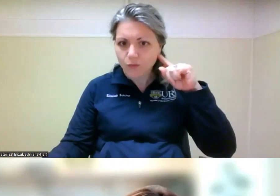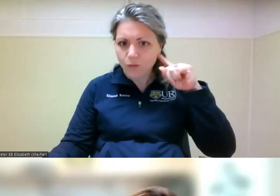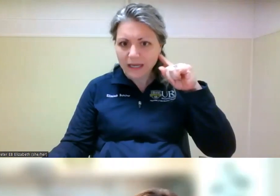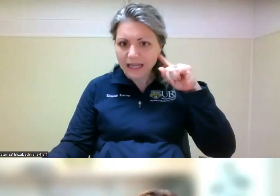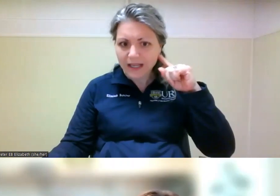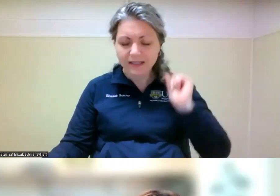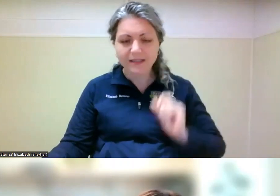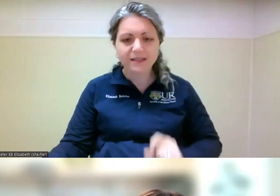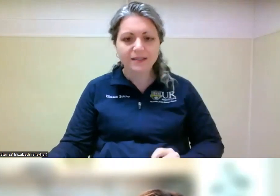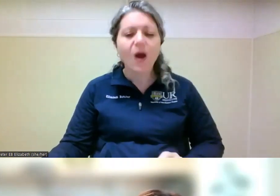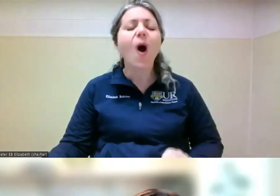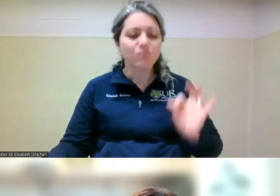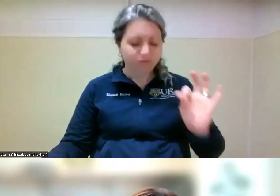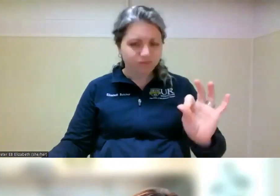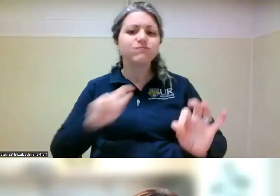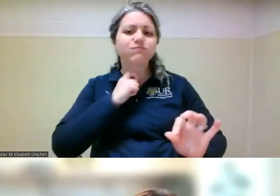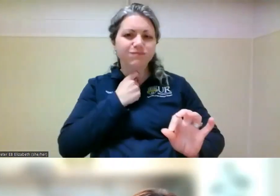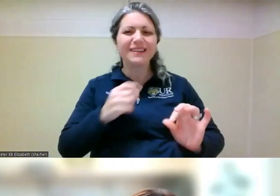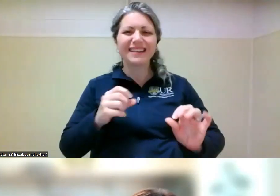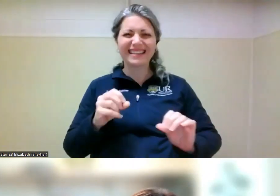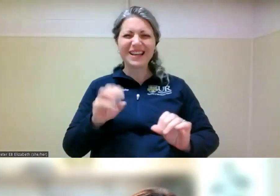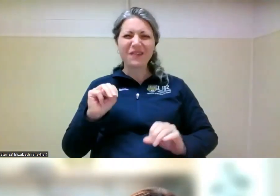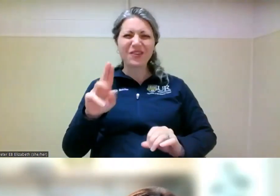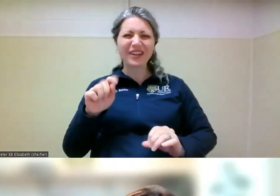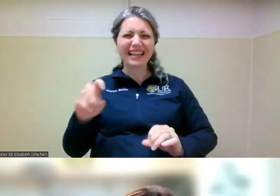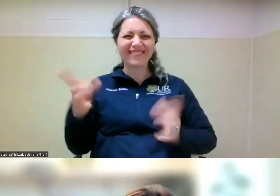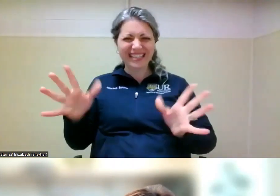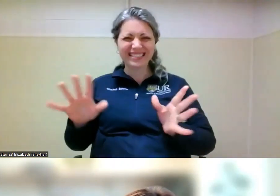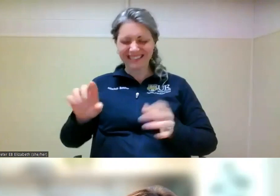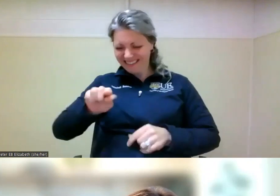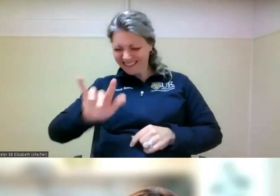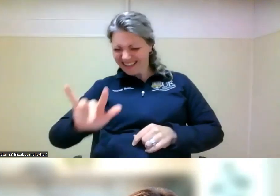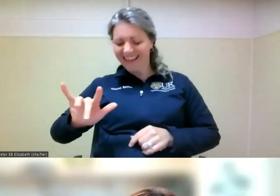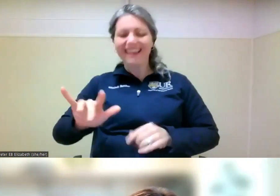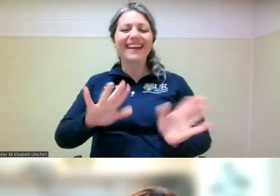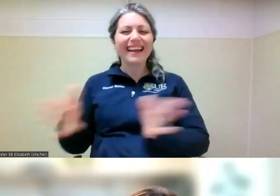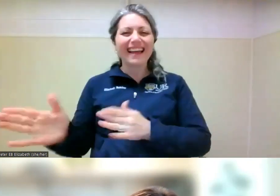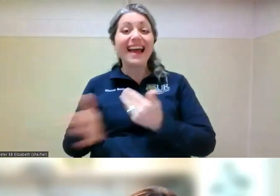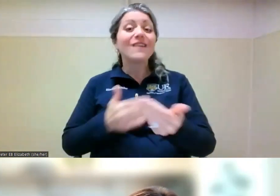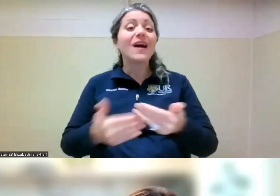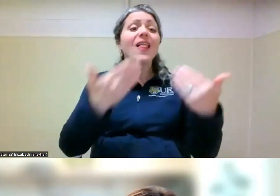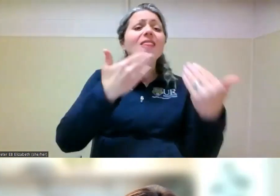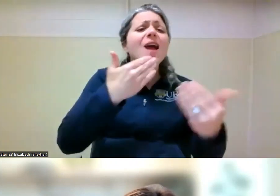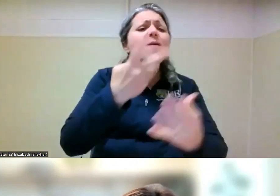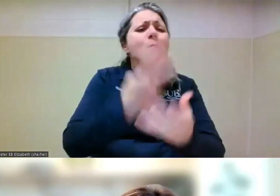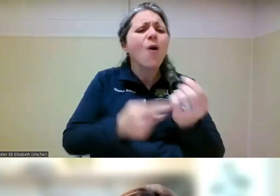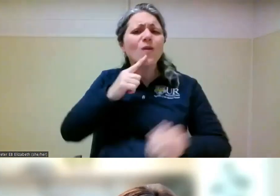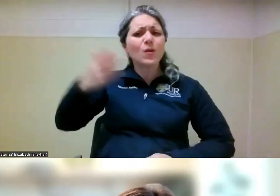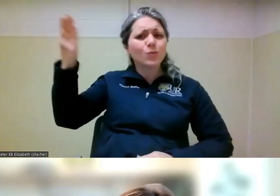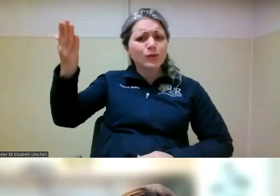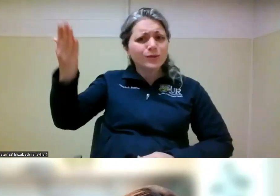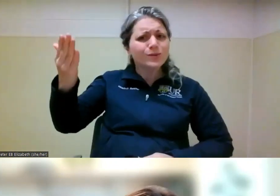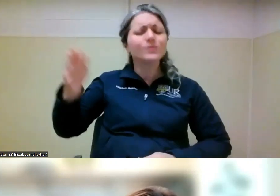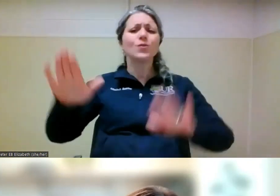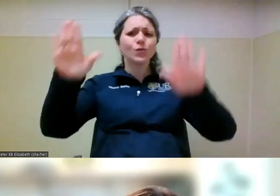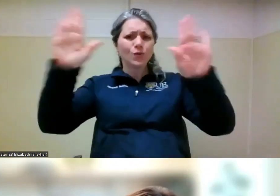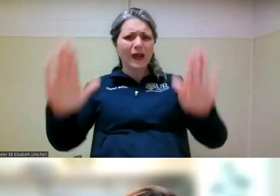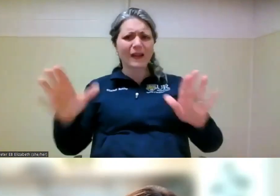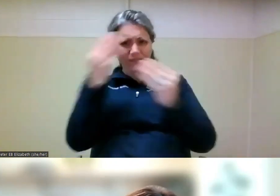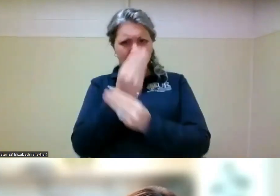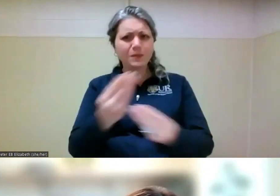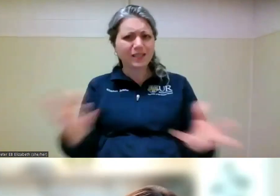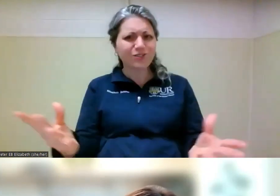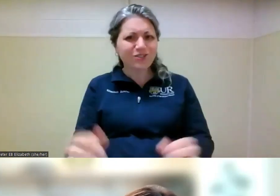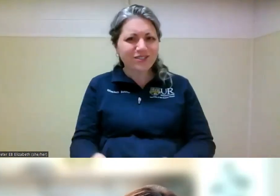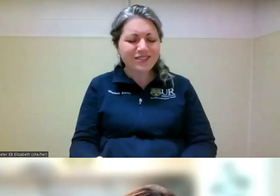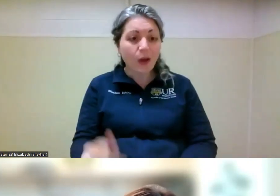Sarah, I think you're muted still. Yes, I was. Thank you. Well, thank you both for that presentation. That was great information.